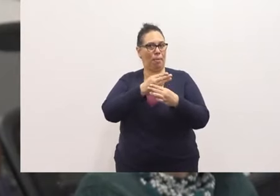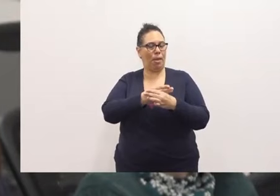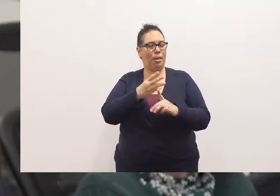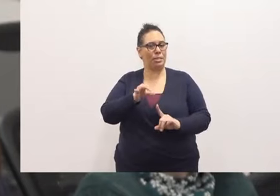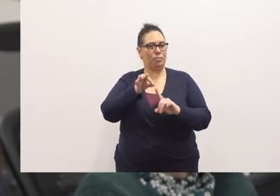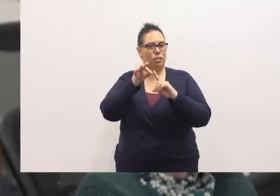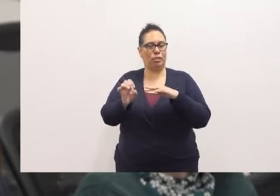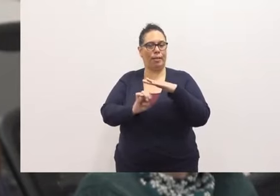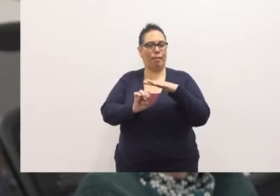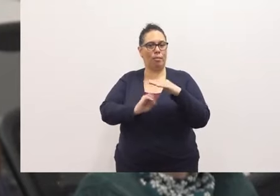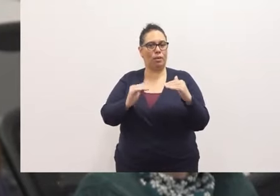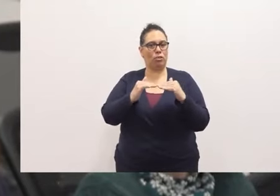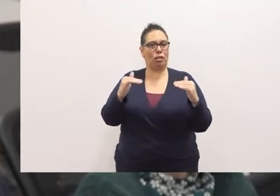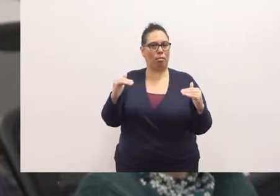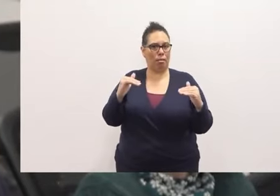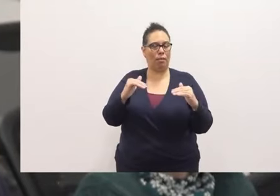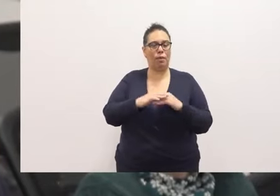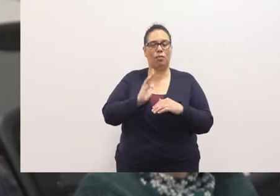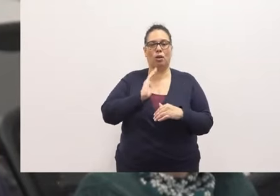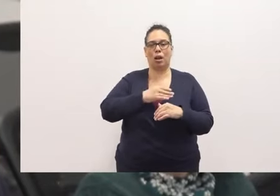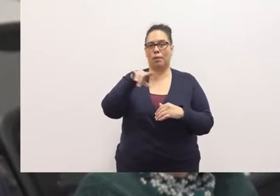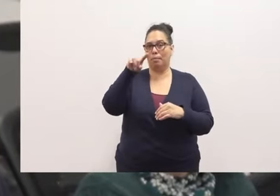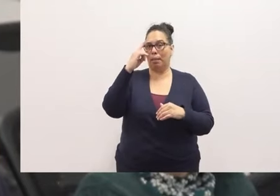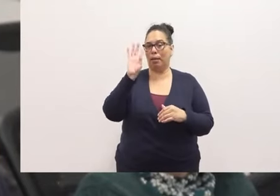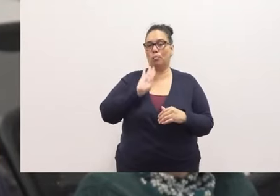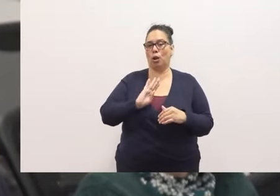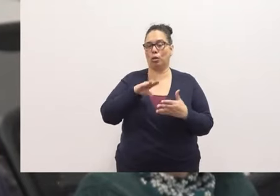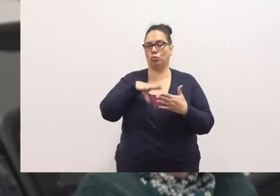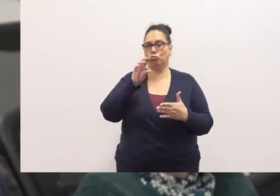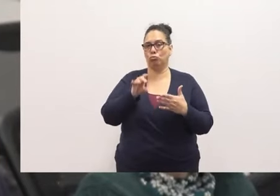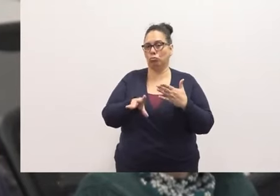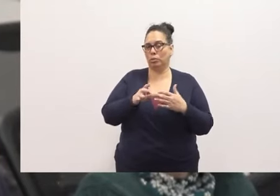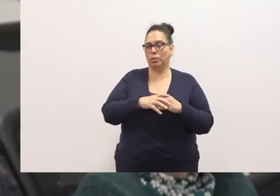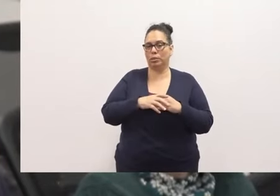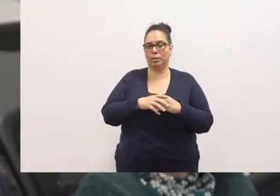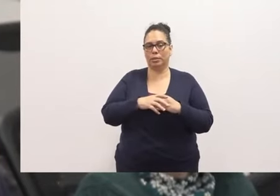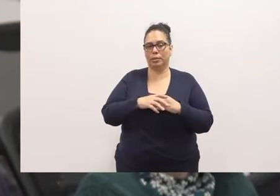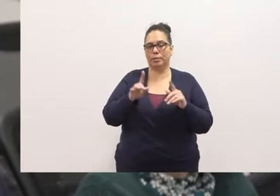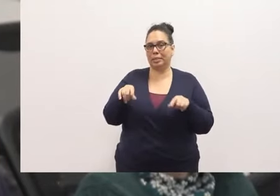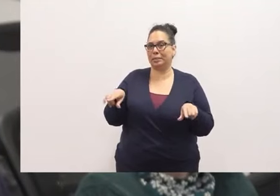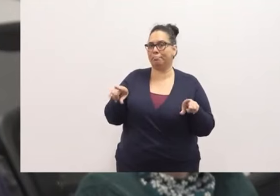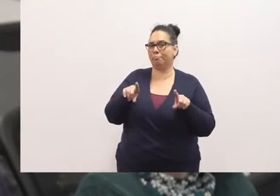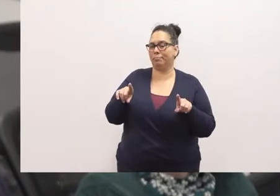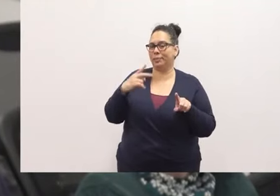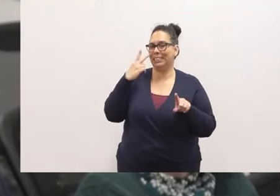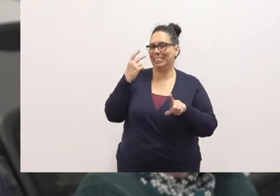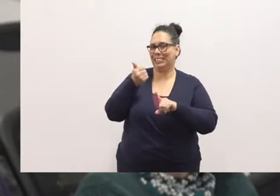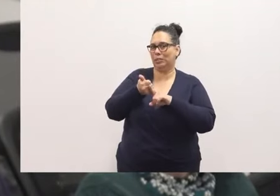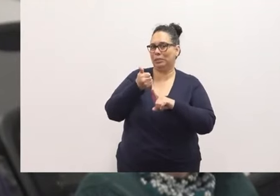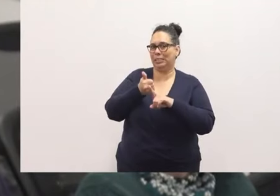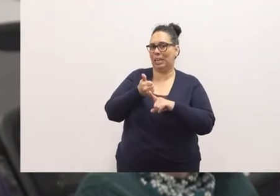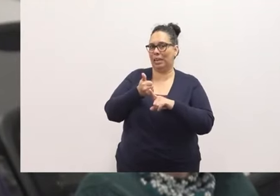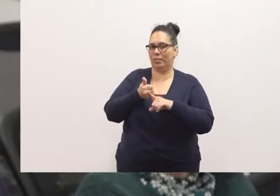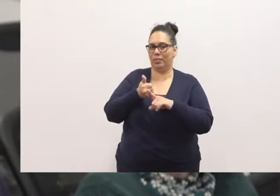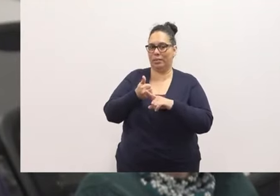elementary level for our Black and Brown students, having them see themselves